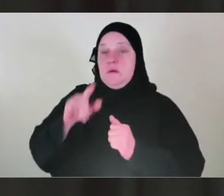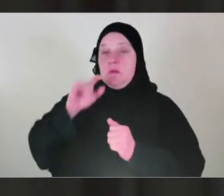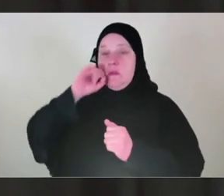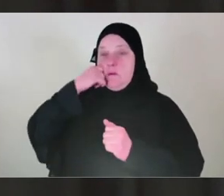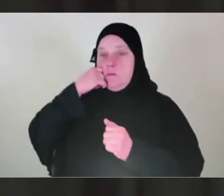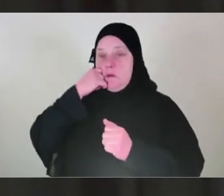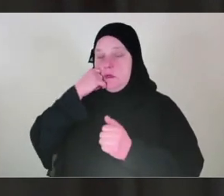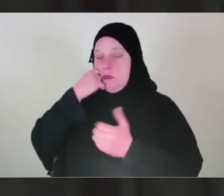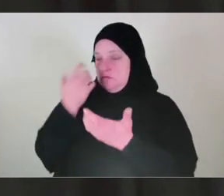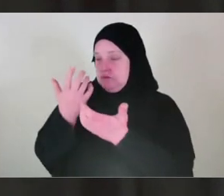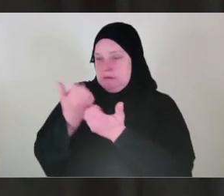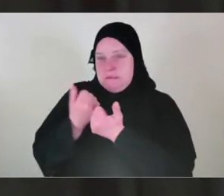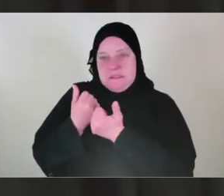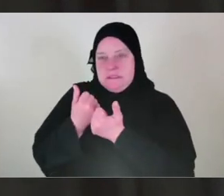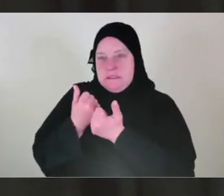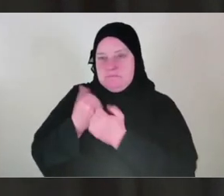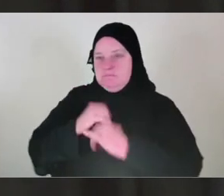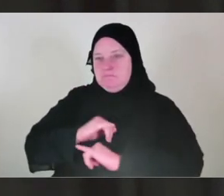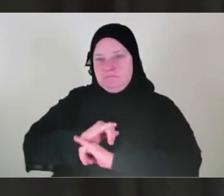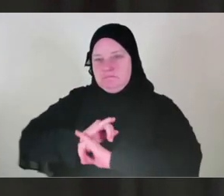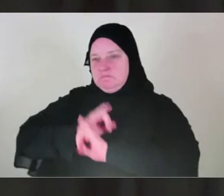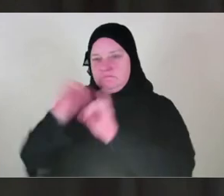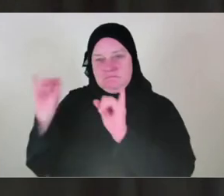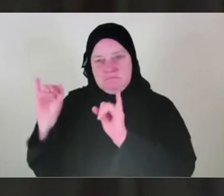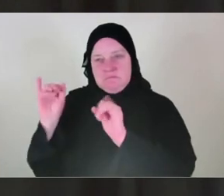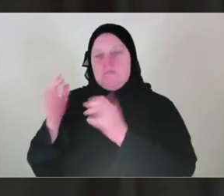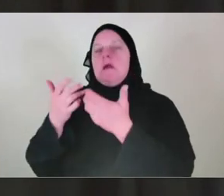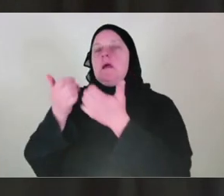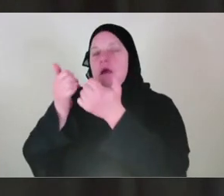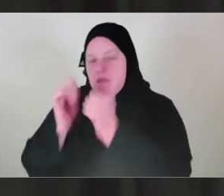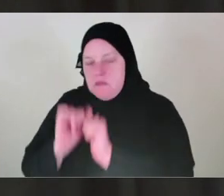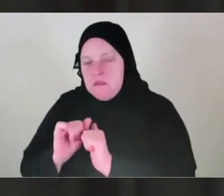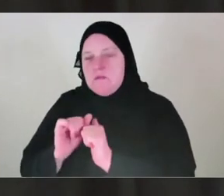killed Imam al-Jawad? It was a